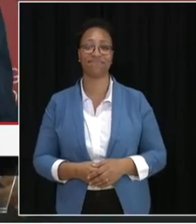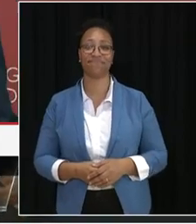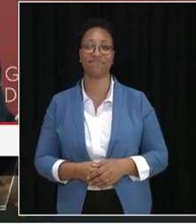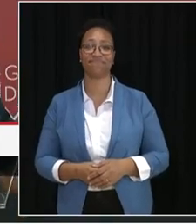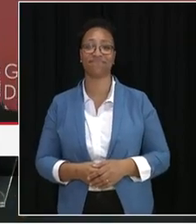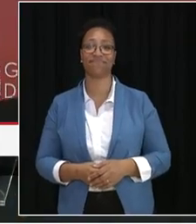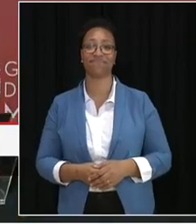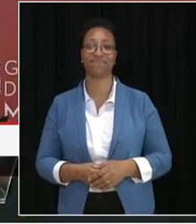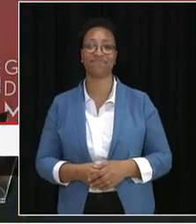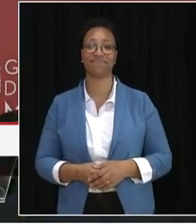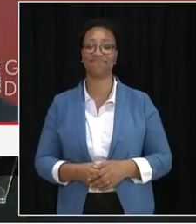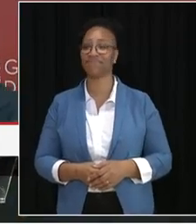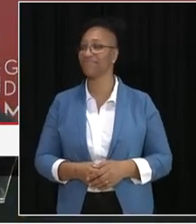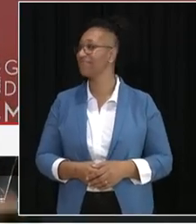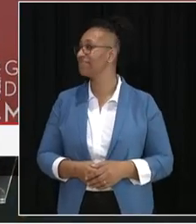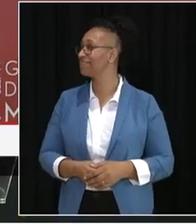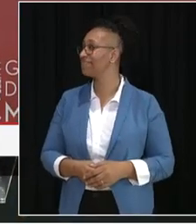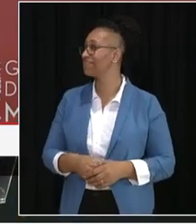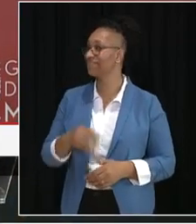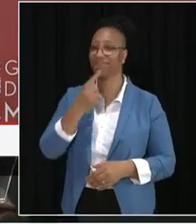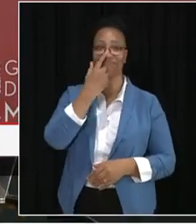Yes. Yes, sir.